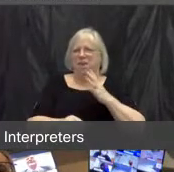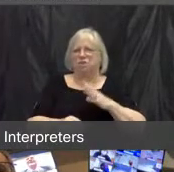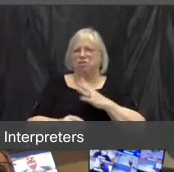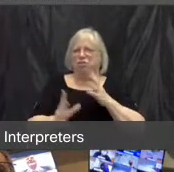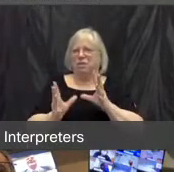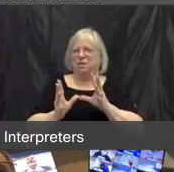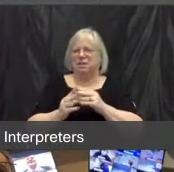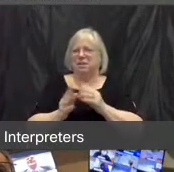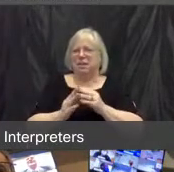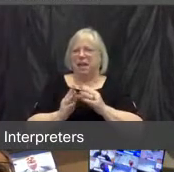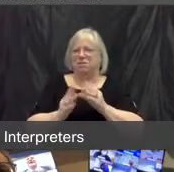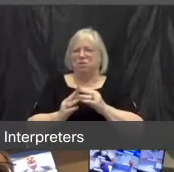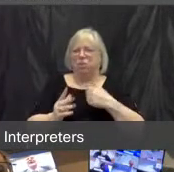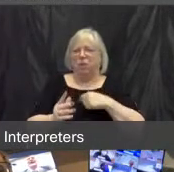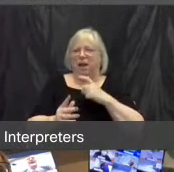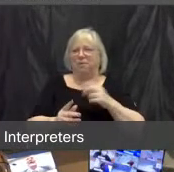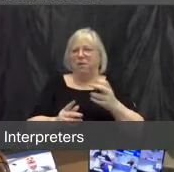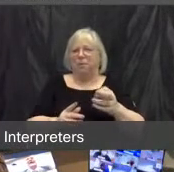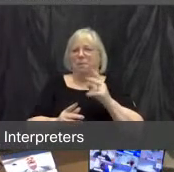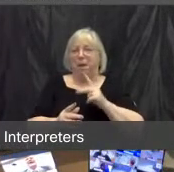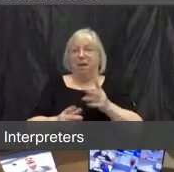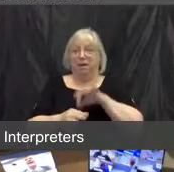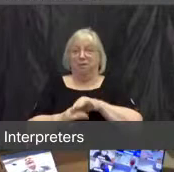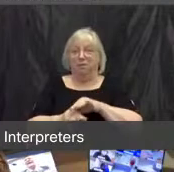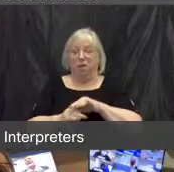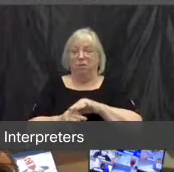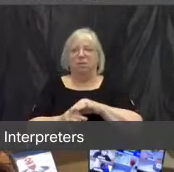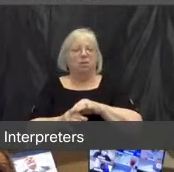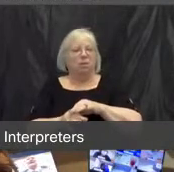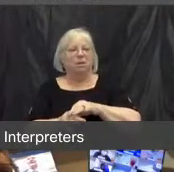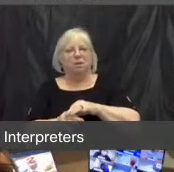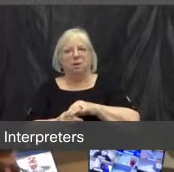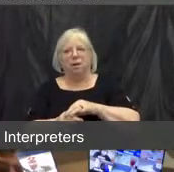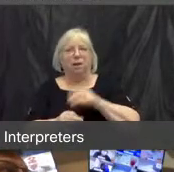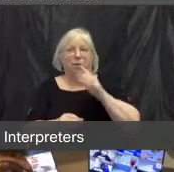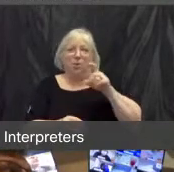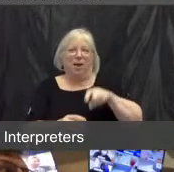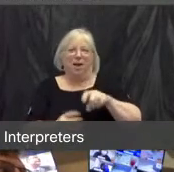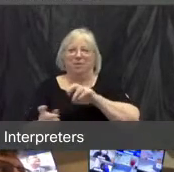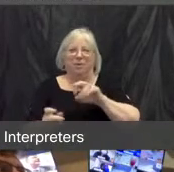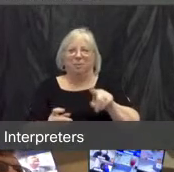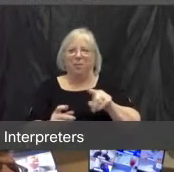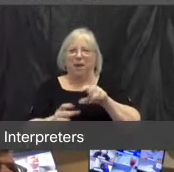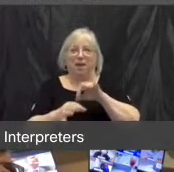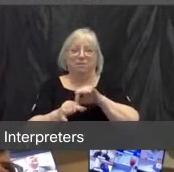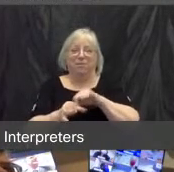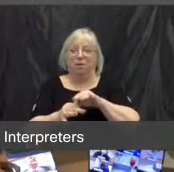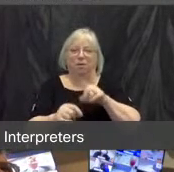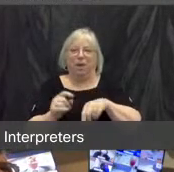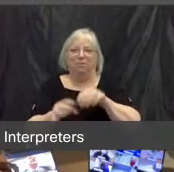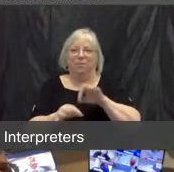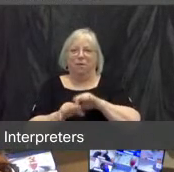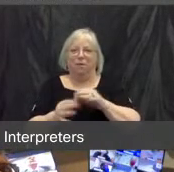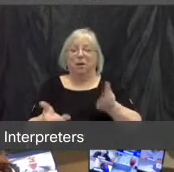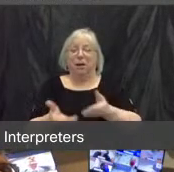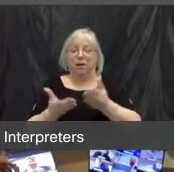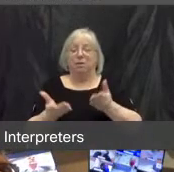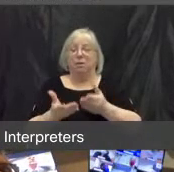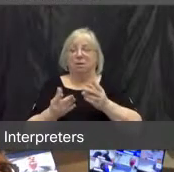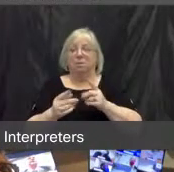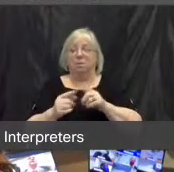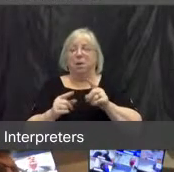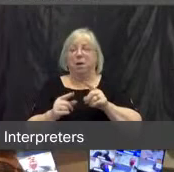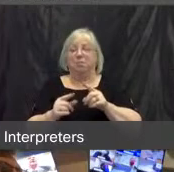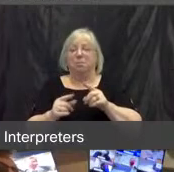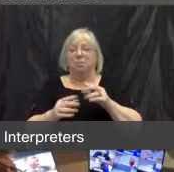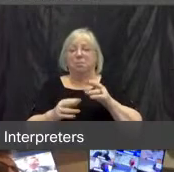direct you to do something to draw it? We'd have to come back and vote on it? You're going to have to come back and vote on it. You're not going to vote on it here, but, you